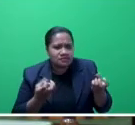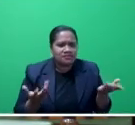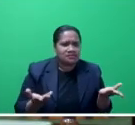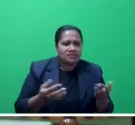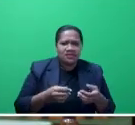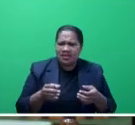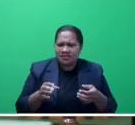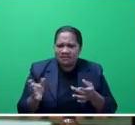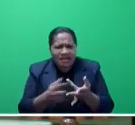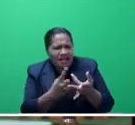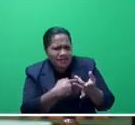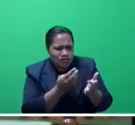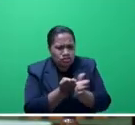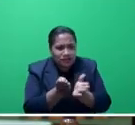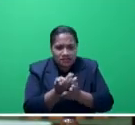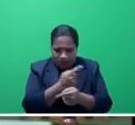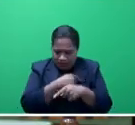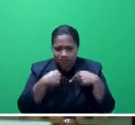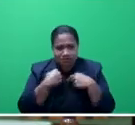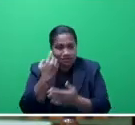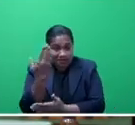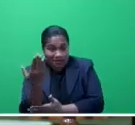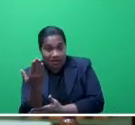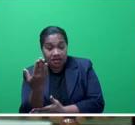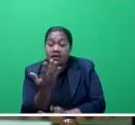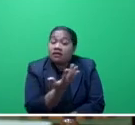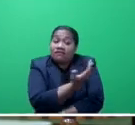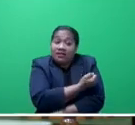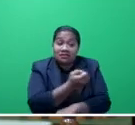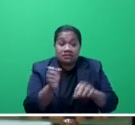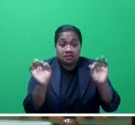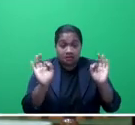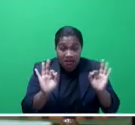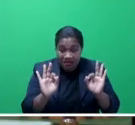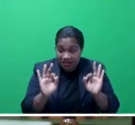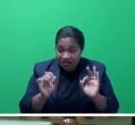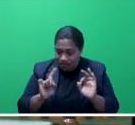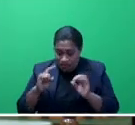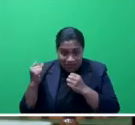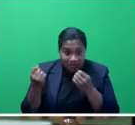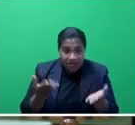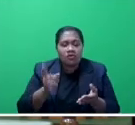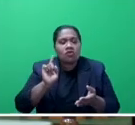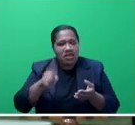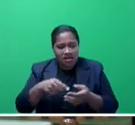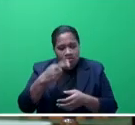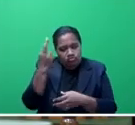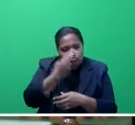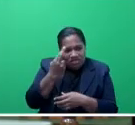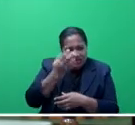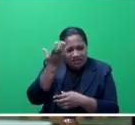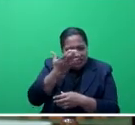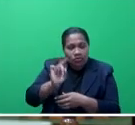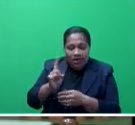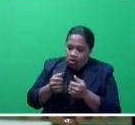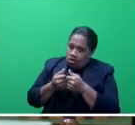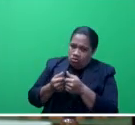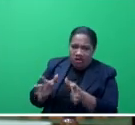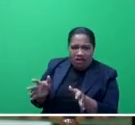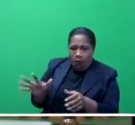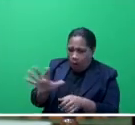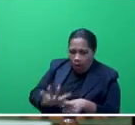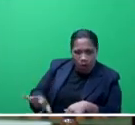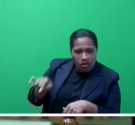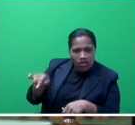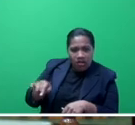rely on. Without vaccines and the immunity they offer, we risk losing all of that. We will see massive drops